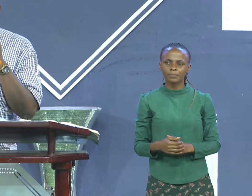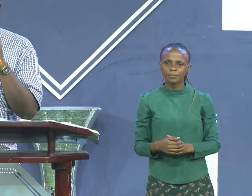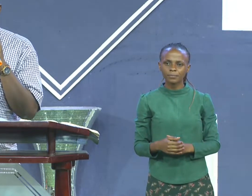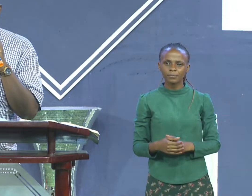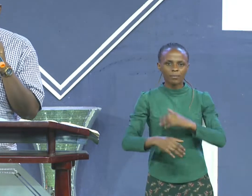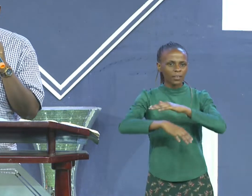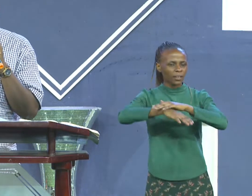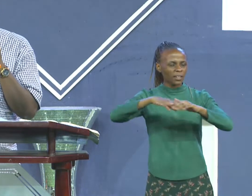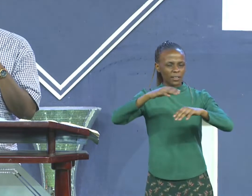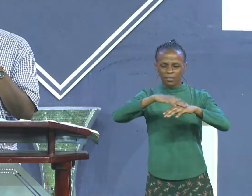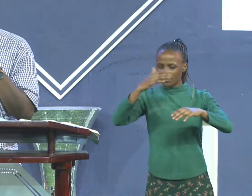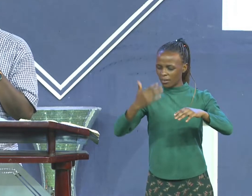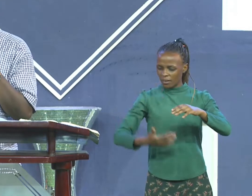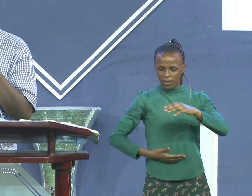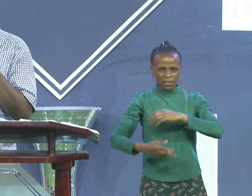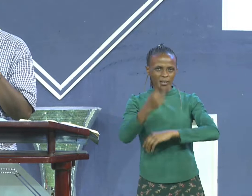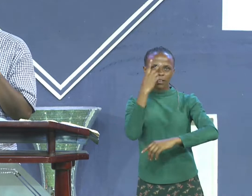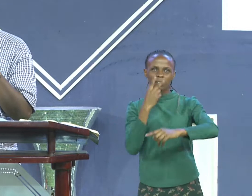didn't have any vision of moving